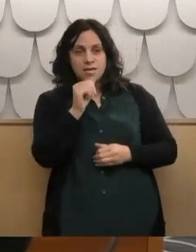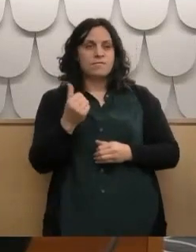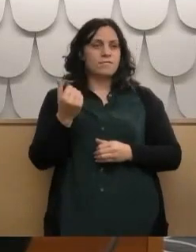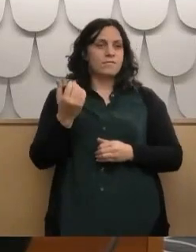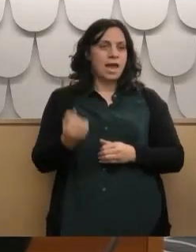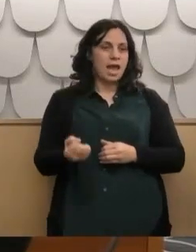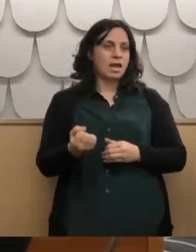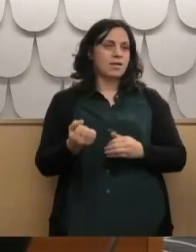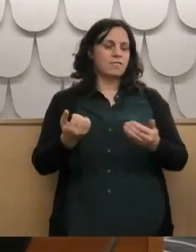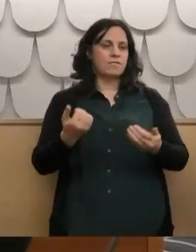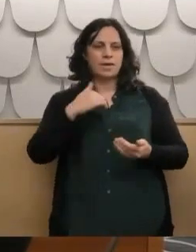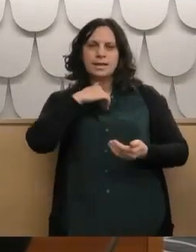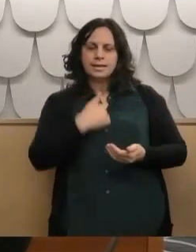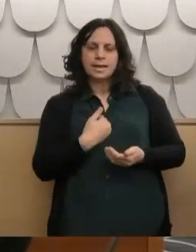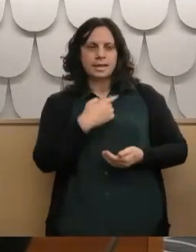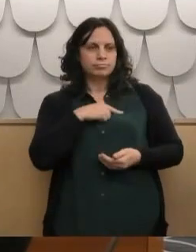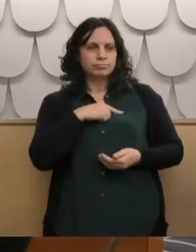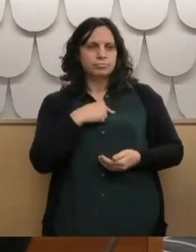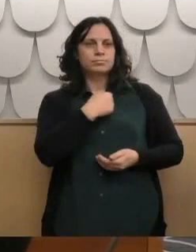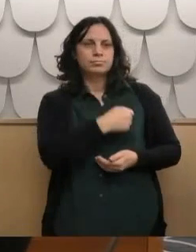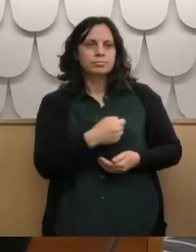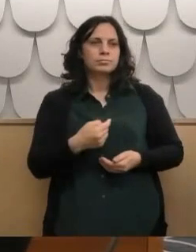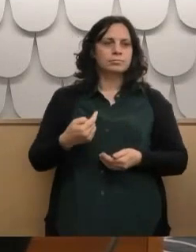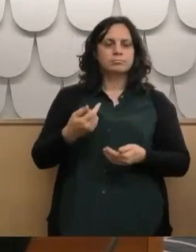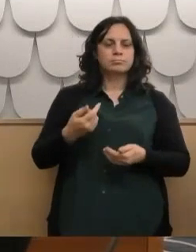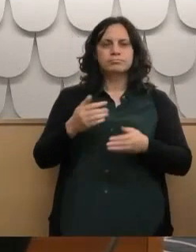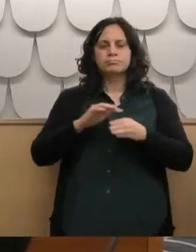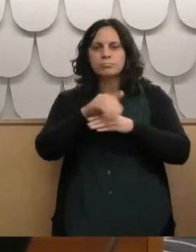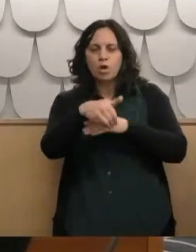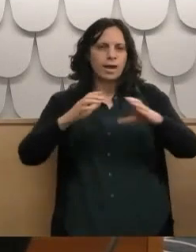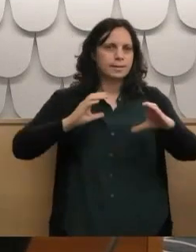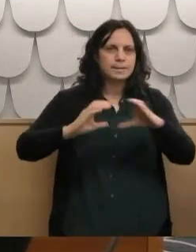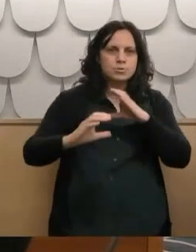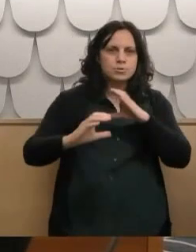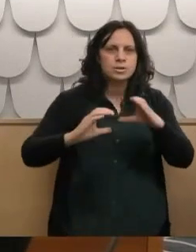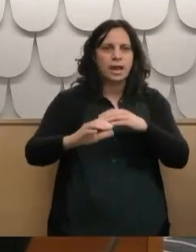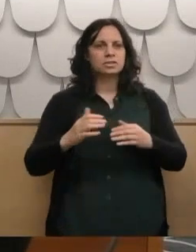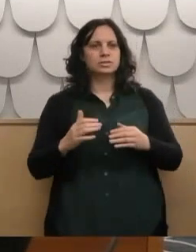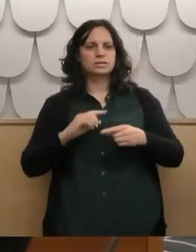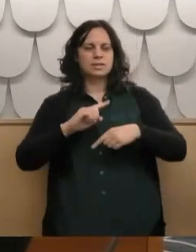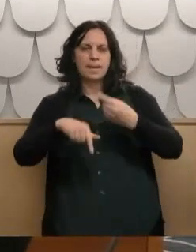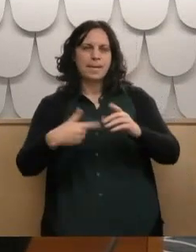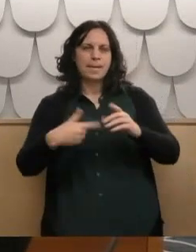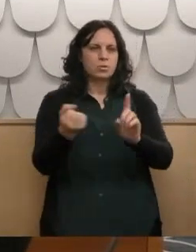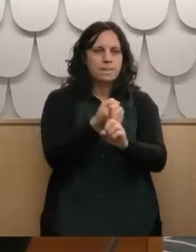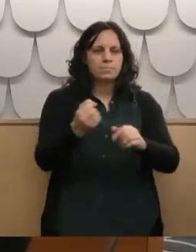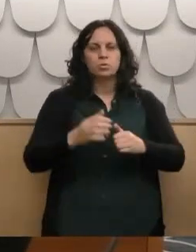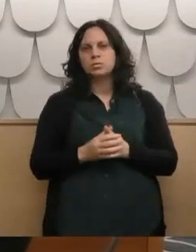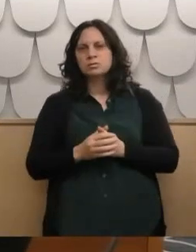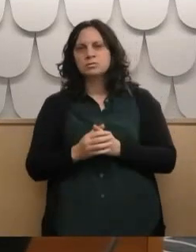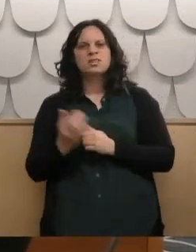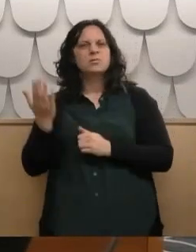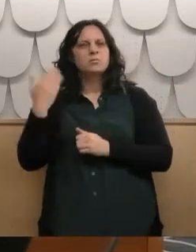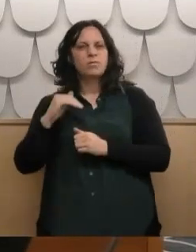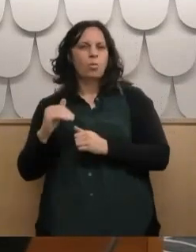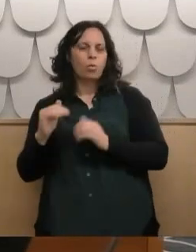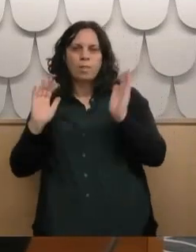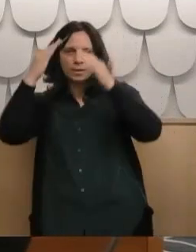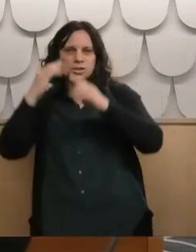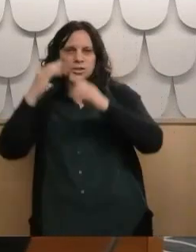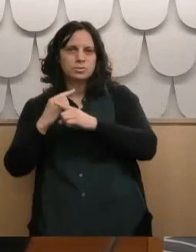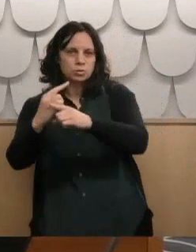about situations that we've heard about today between a school and a bishop, between parents and a school, with